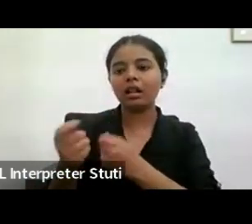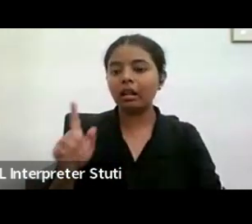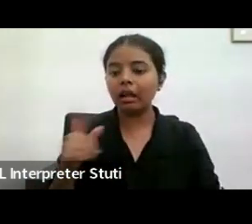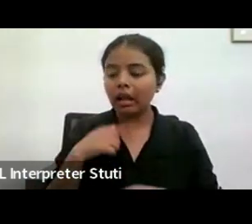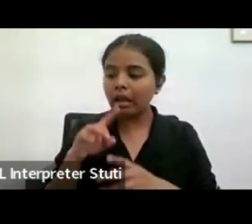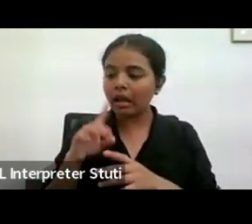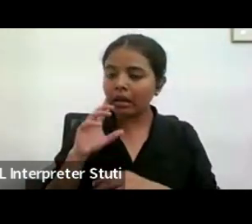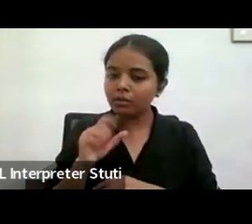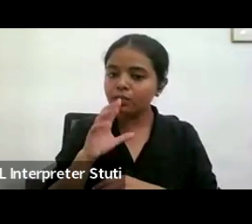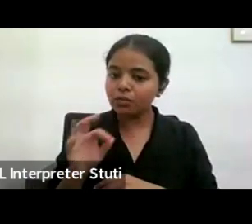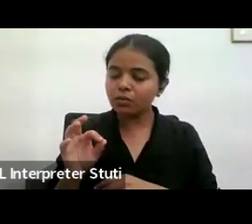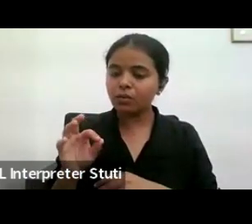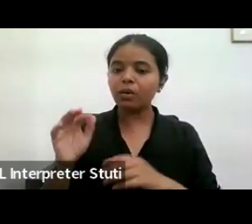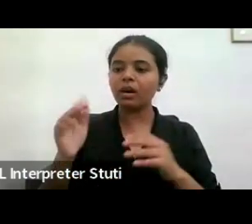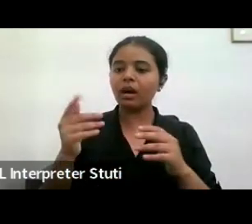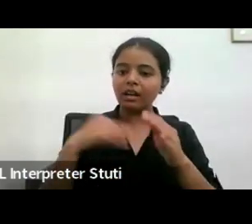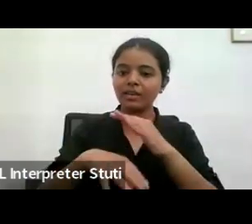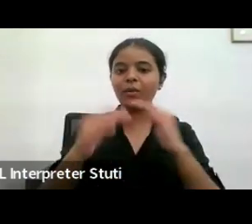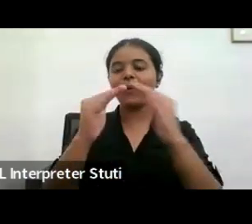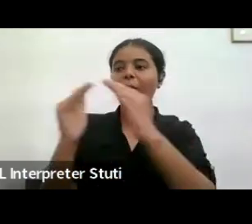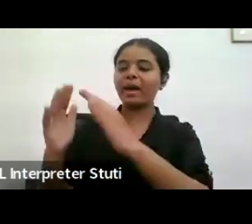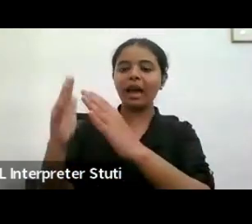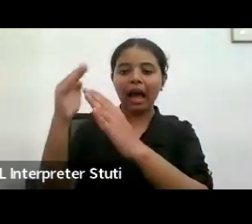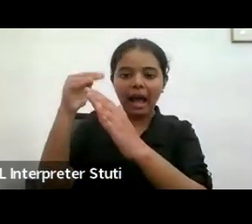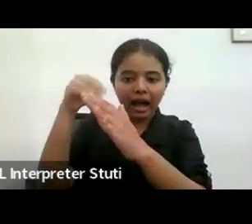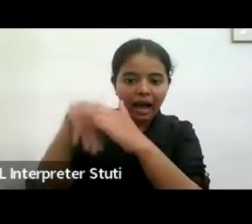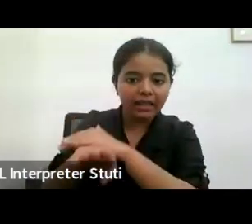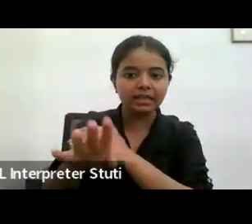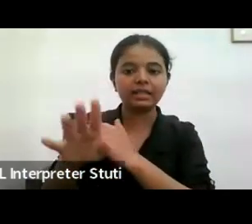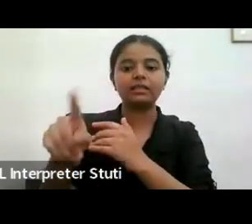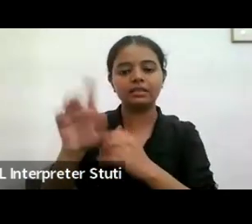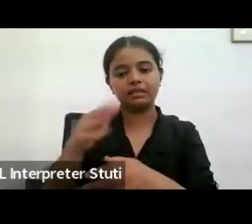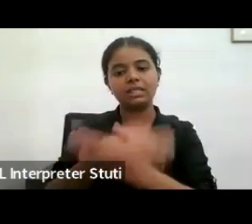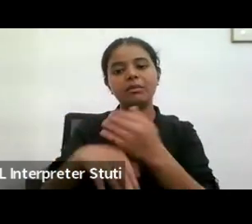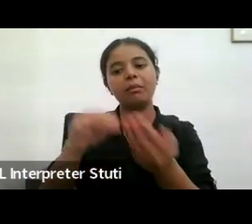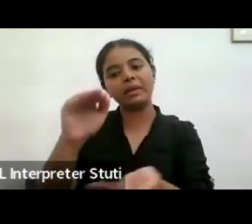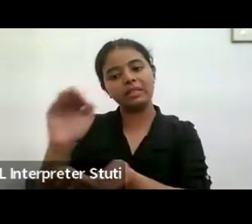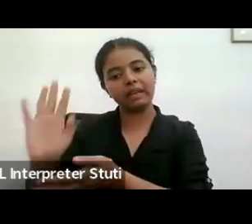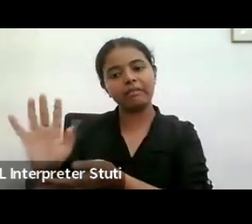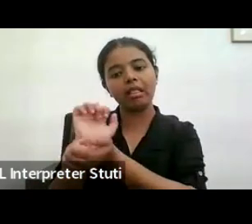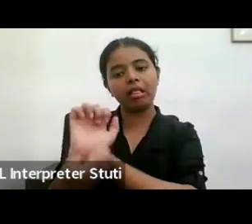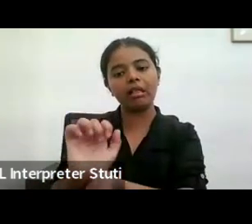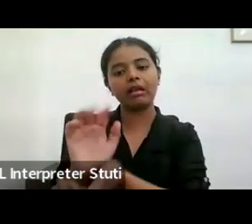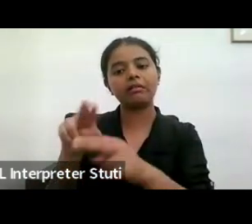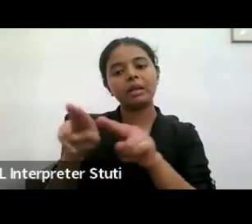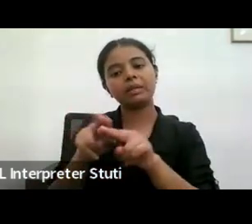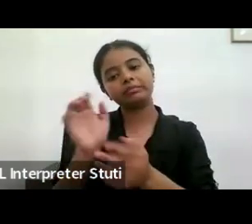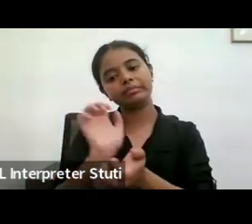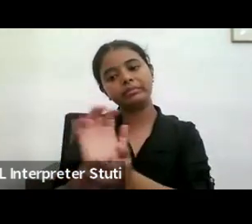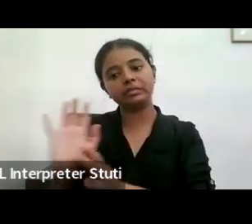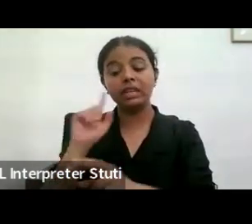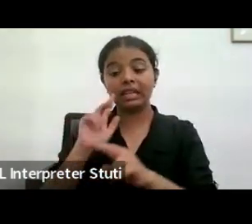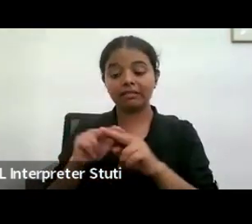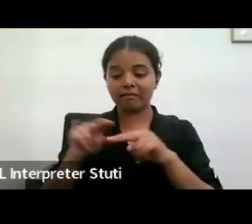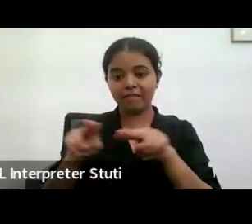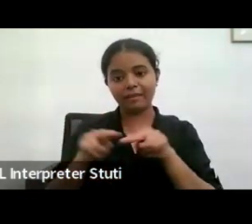disabilities who are actually still hidden in our country. If families are unable to take care of the